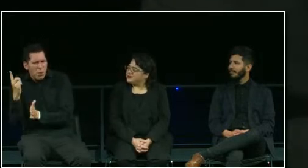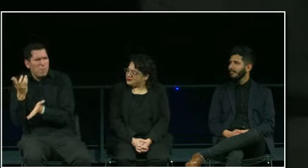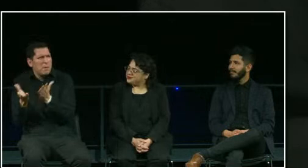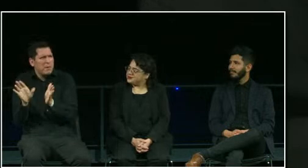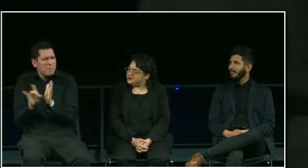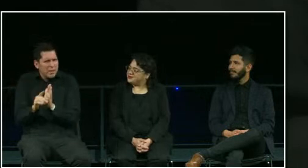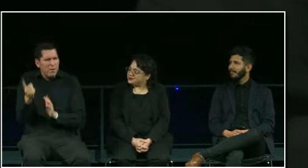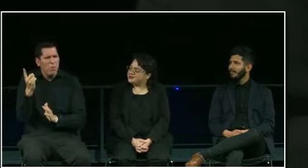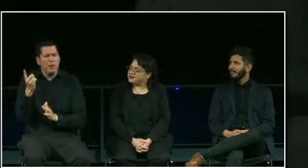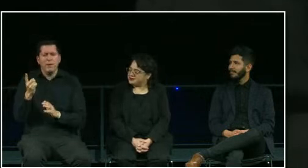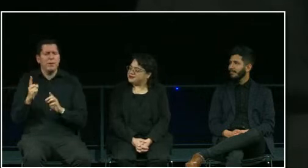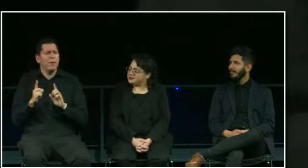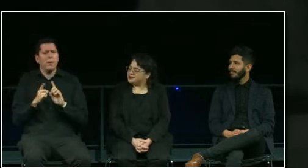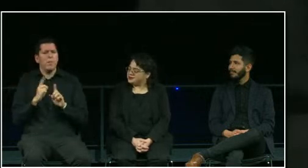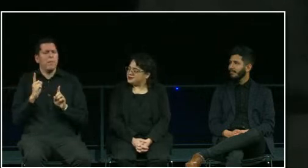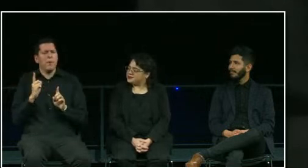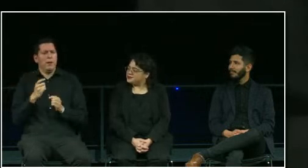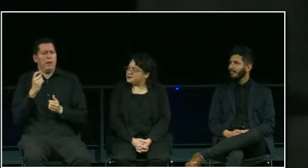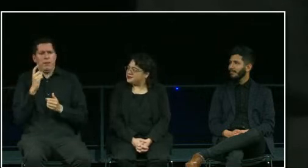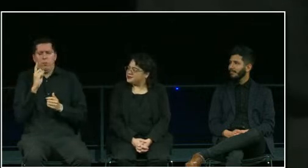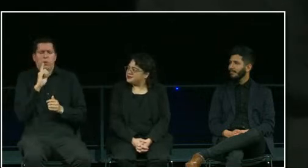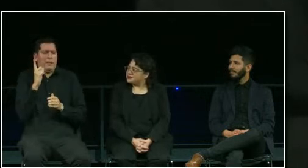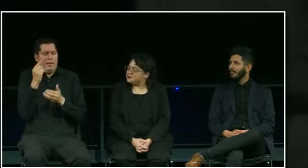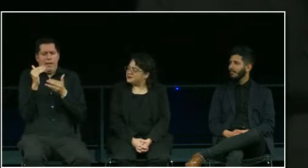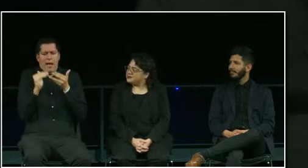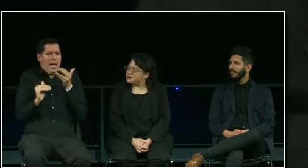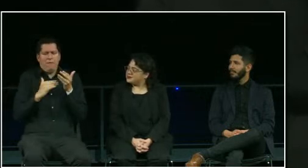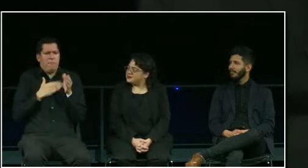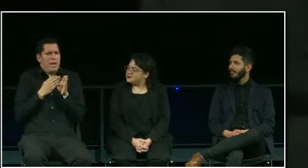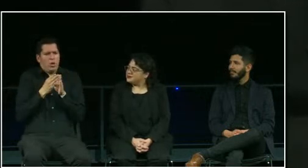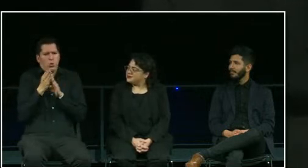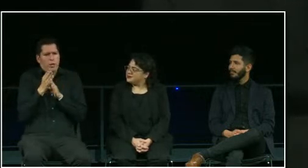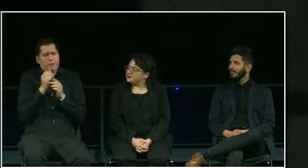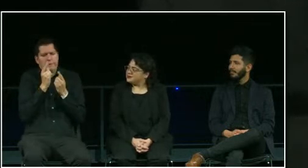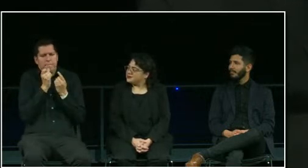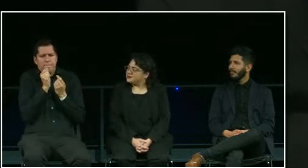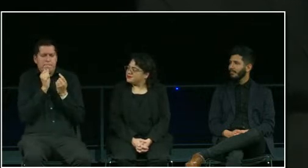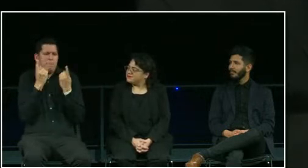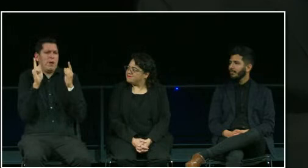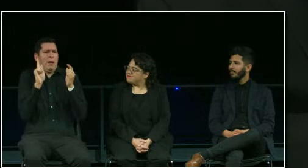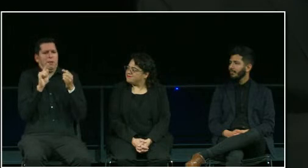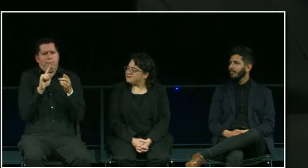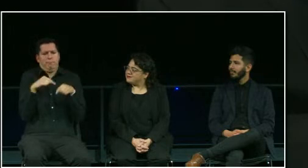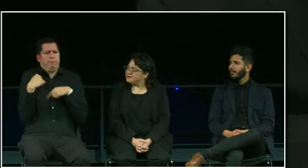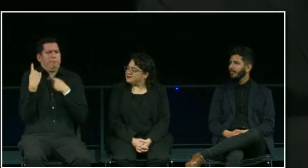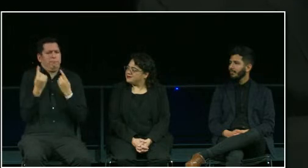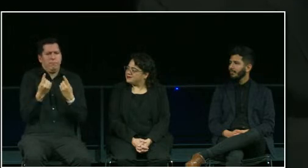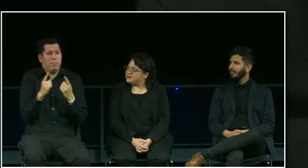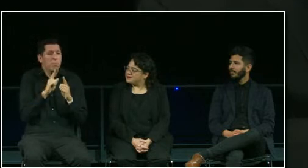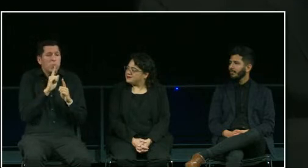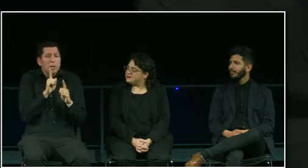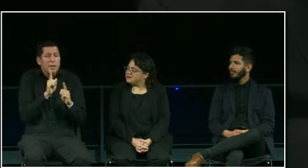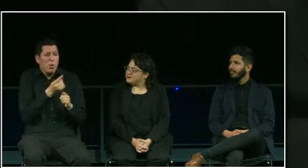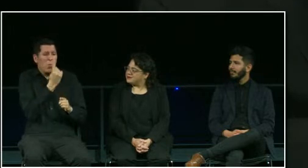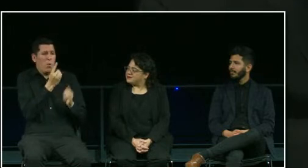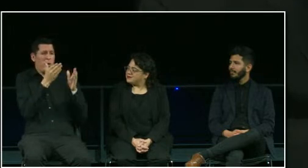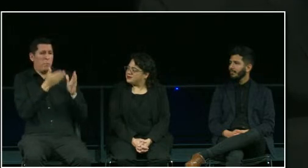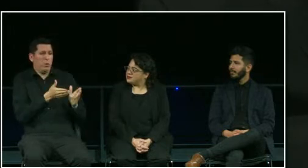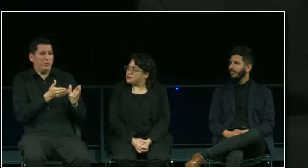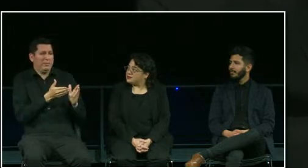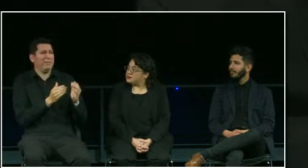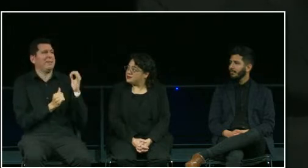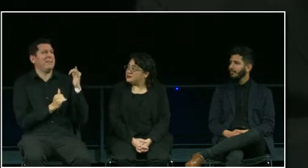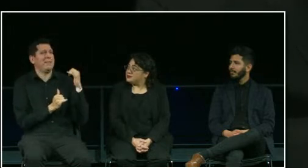took over my half of my career to get made. And, you know, all it takes is one person that says